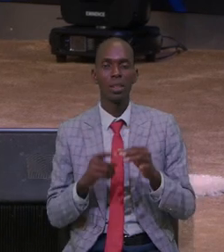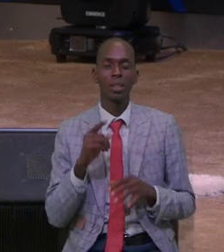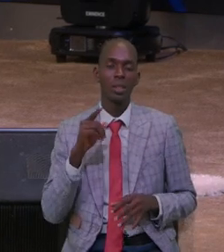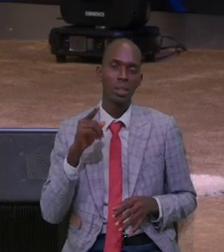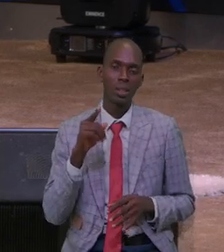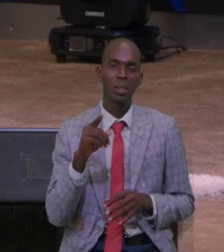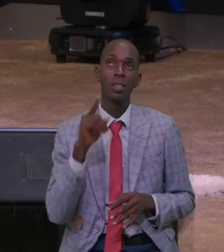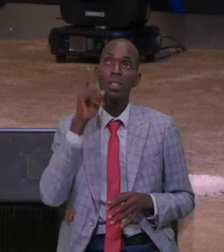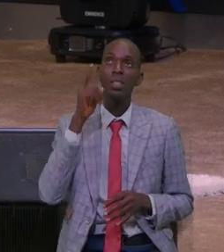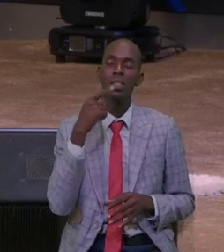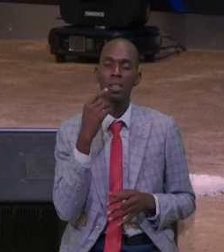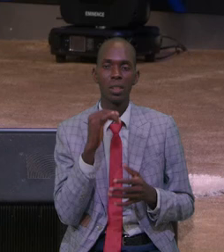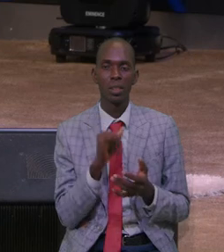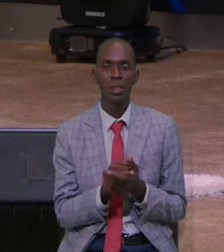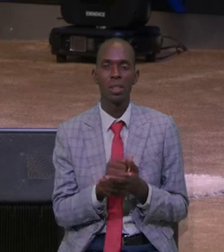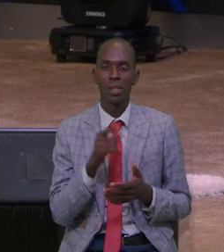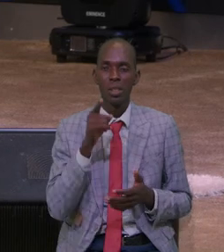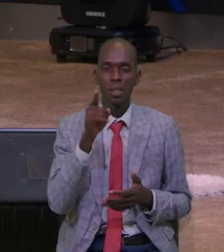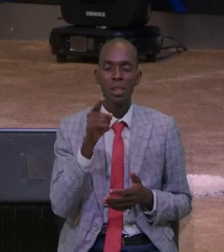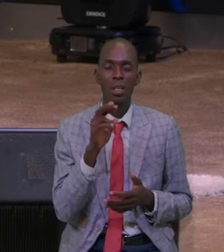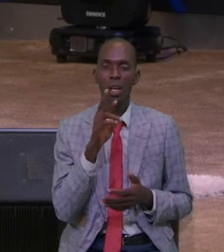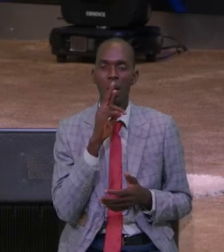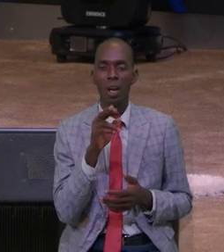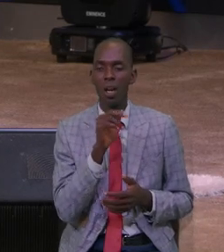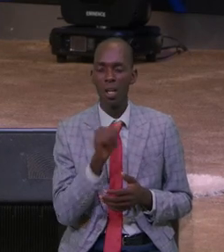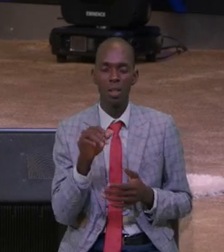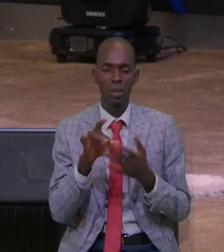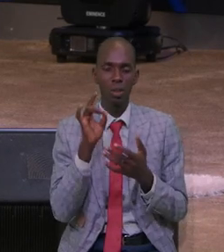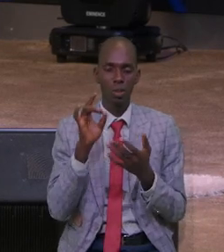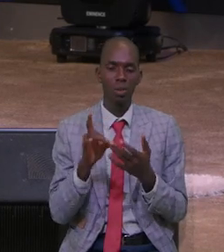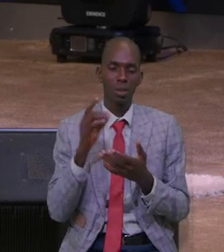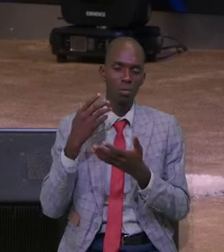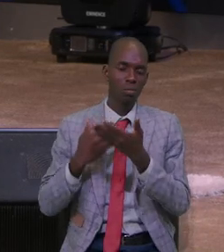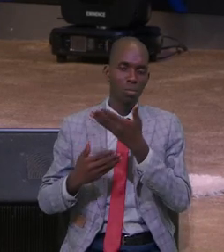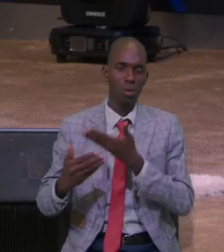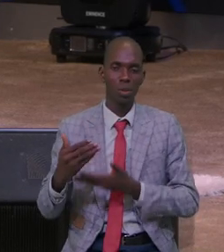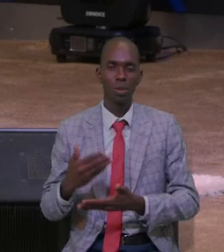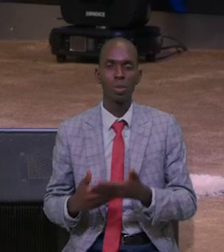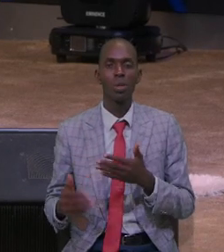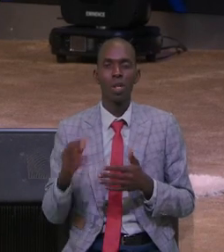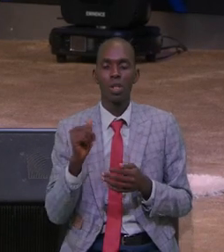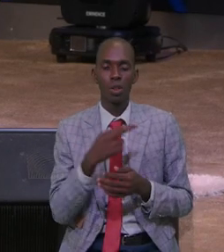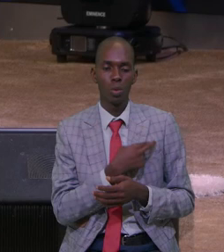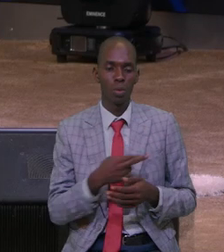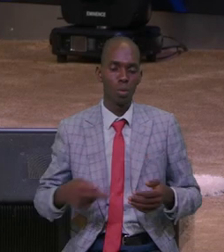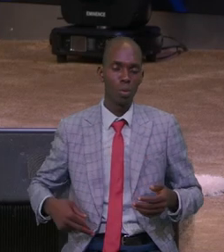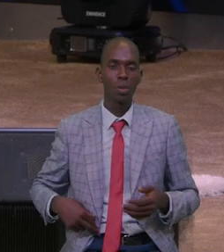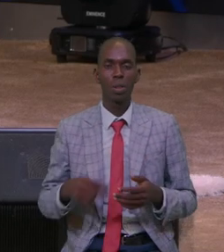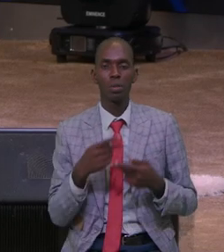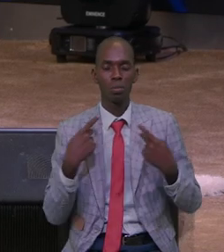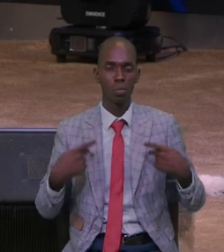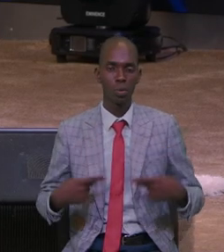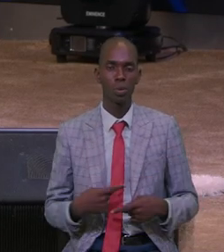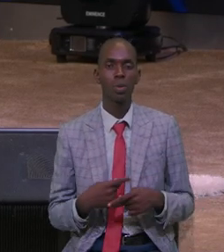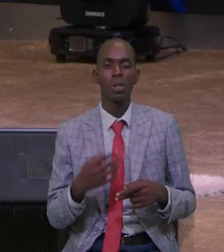says, but ye are a chosen generation, a royal priesthood, and holy nation, a